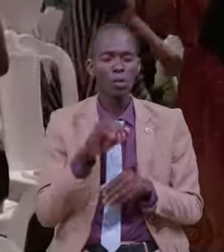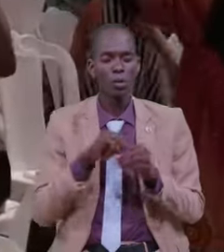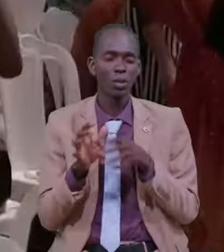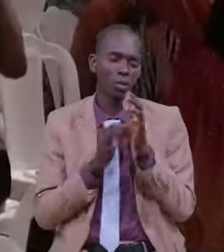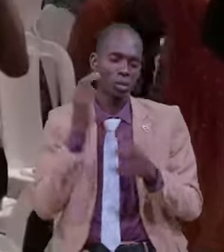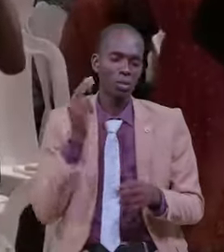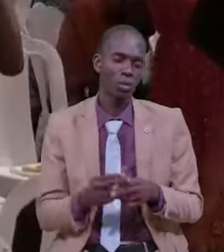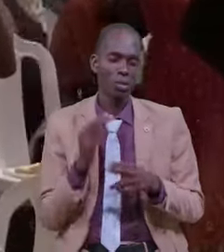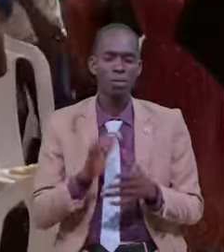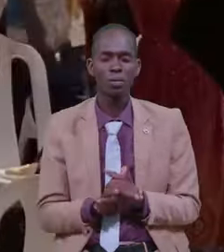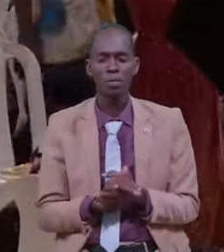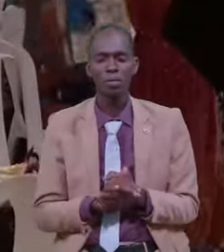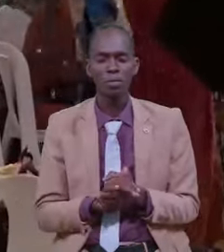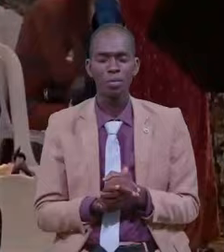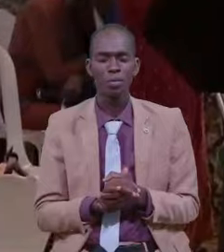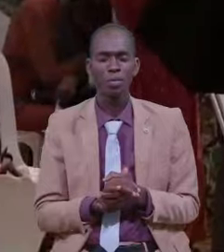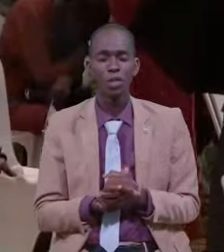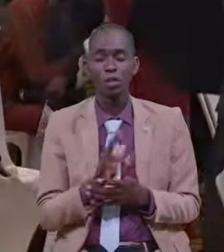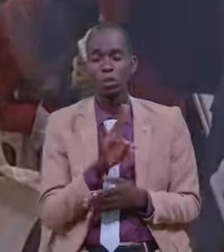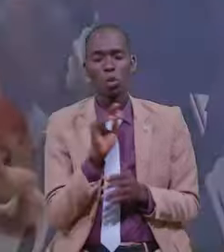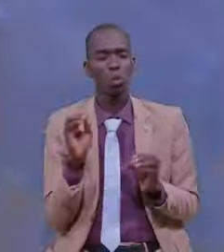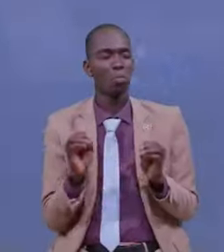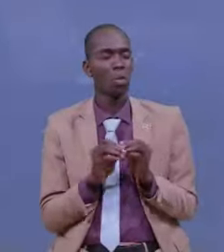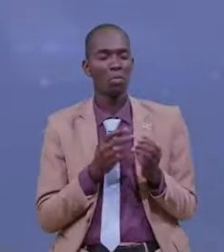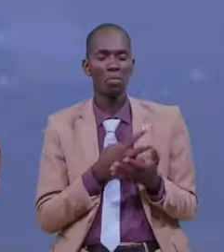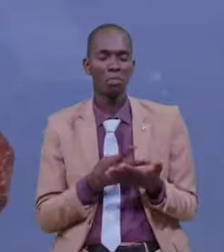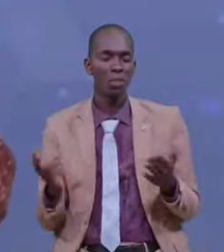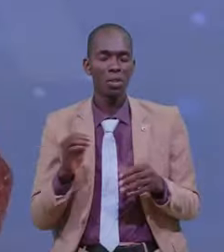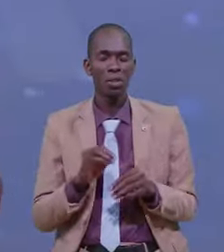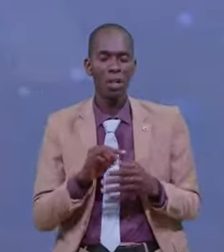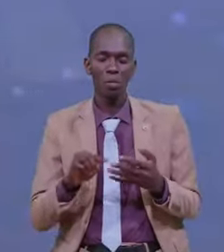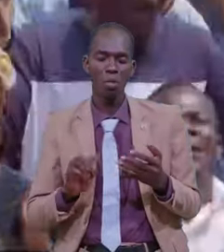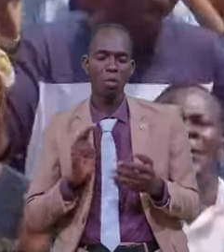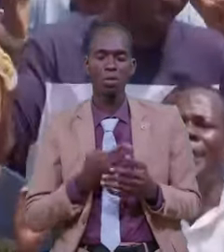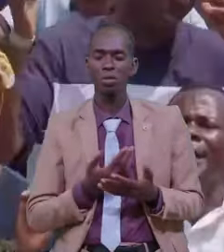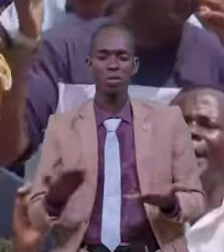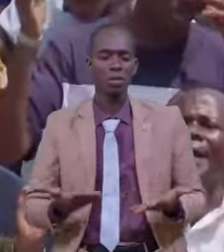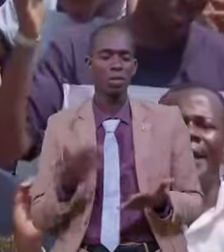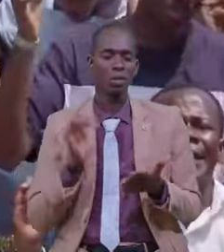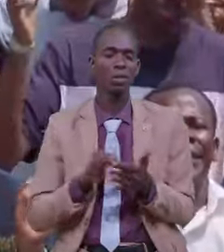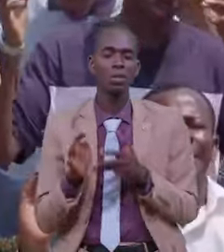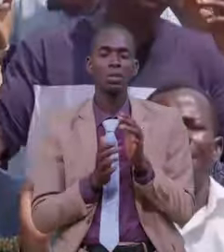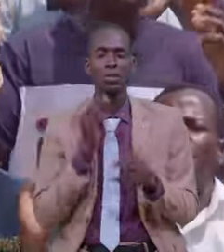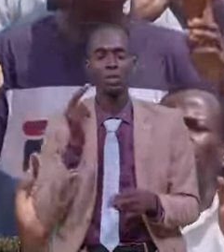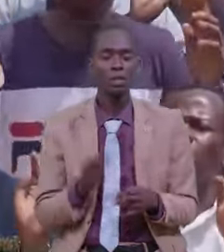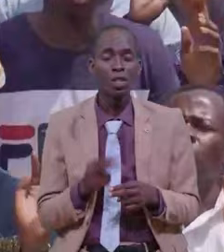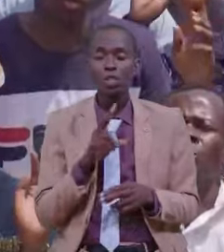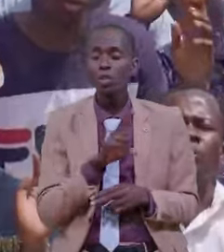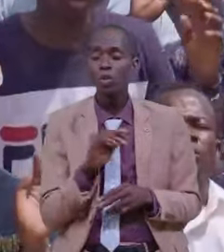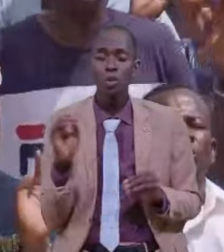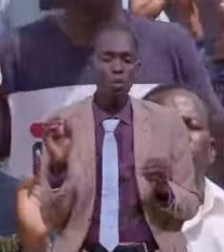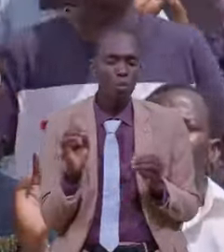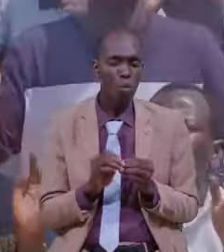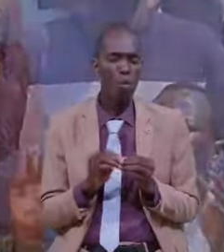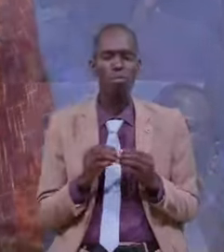name. No more failure in our midst here today. No more